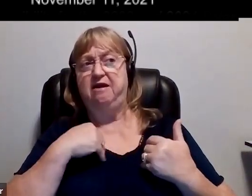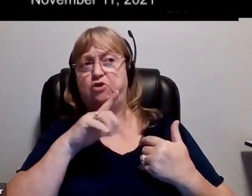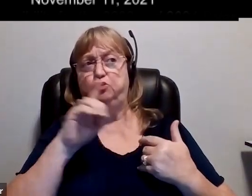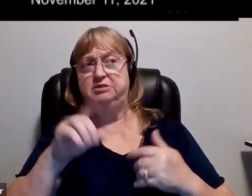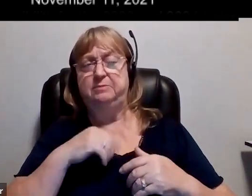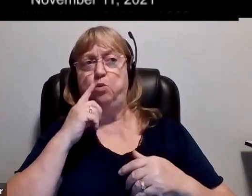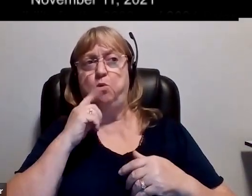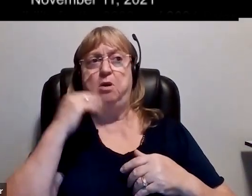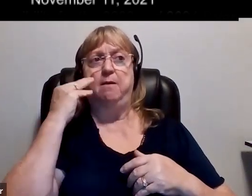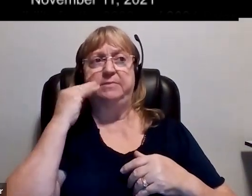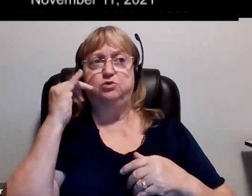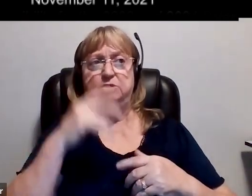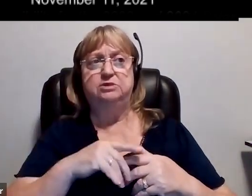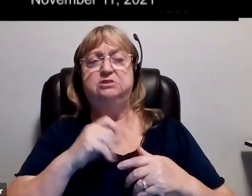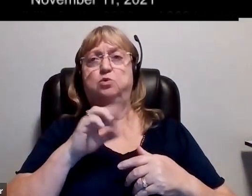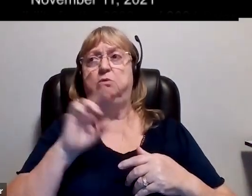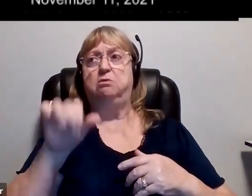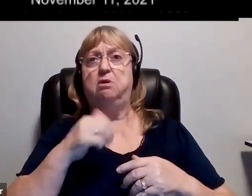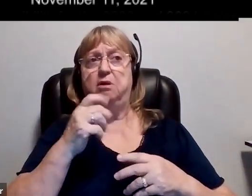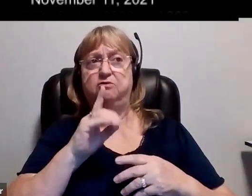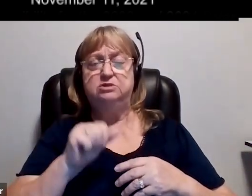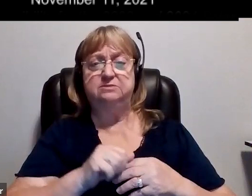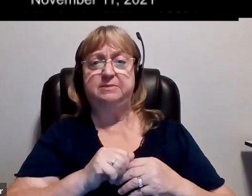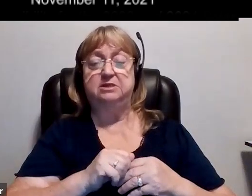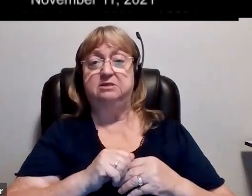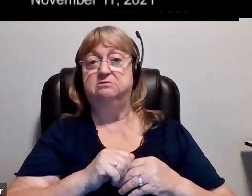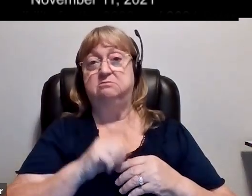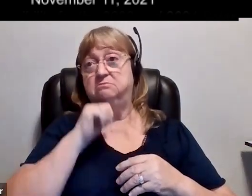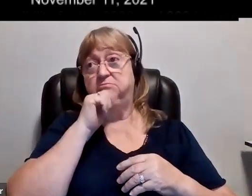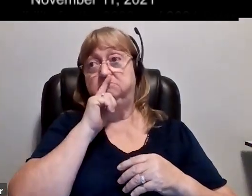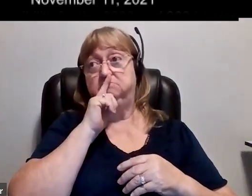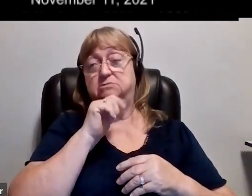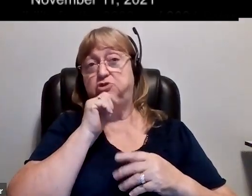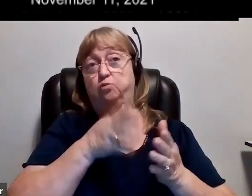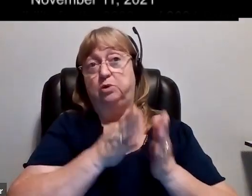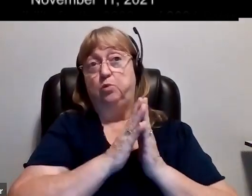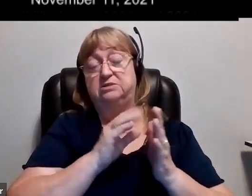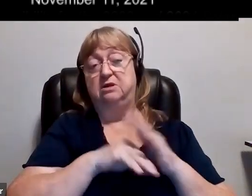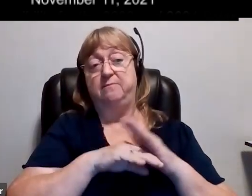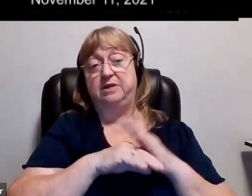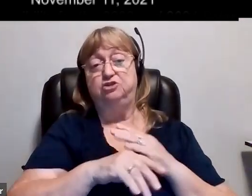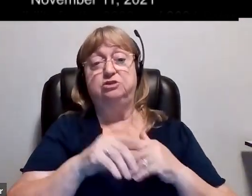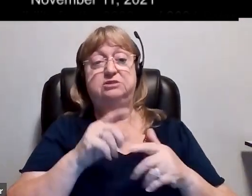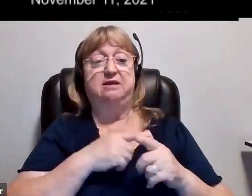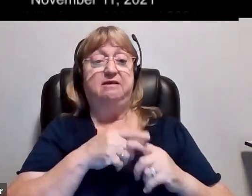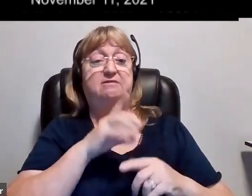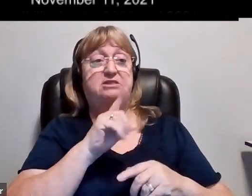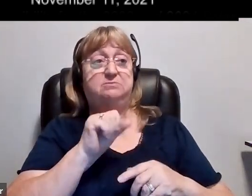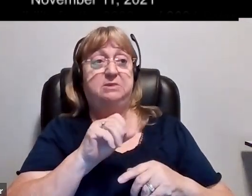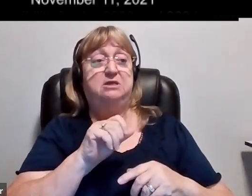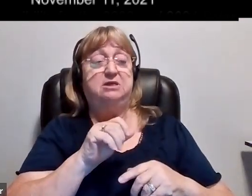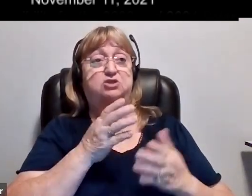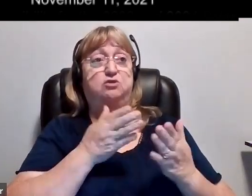mental illness or some other type of disability. So they don't request accommodations. And those disability services offices on our